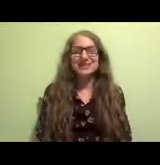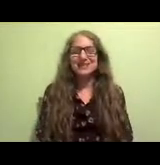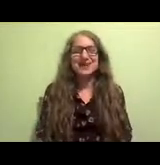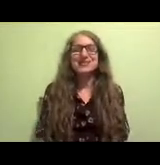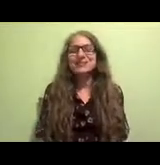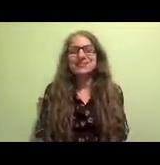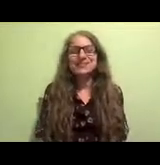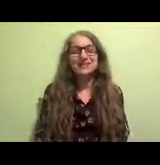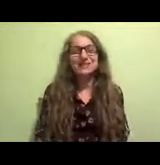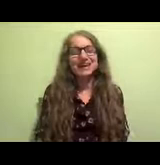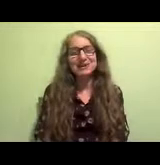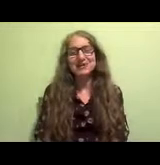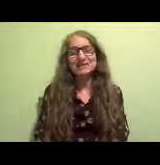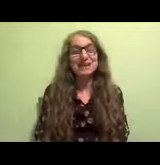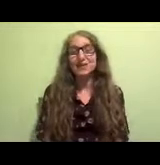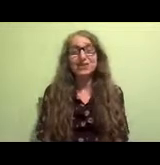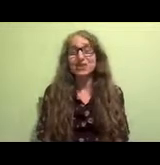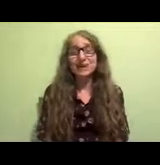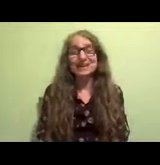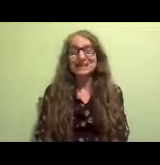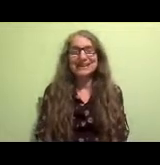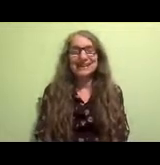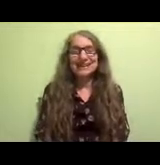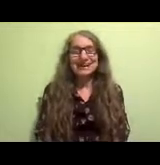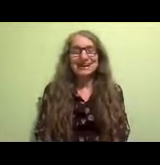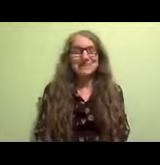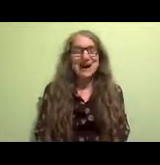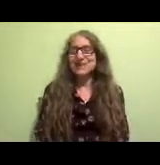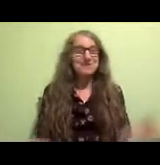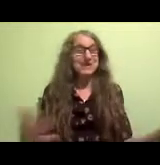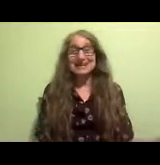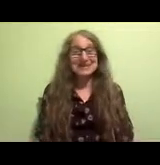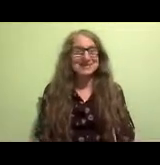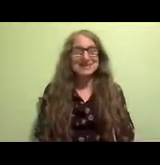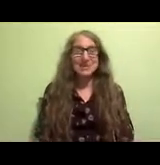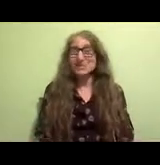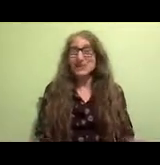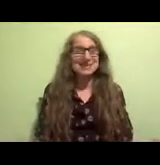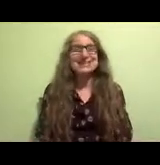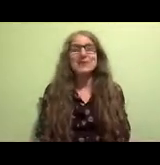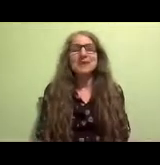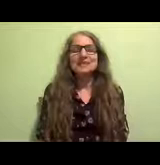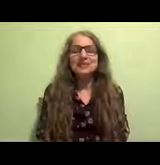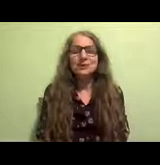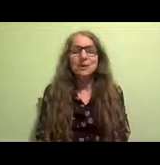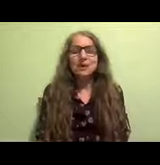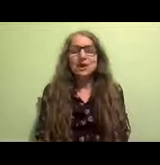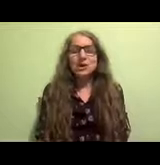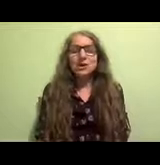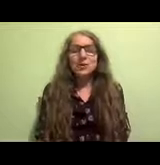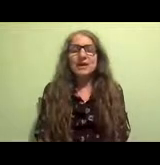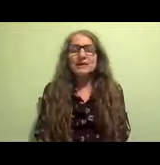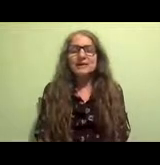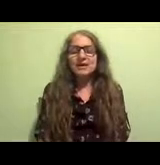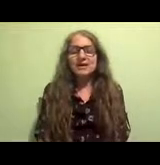was also a graduate of circus school that we would just make our own show and hire our friends and help the artists that way. So